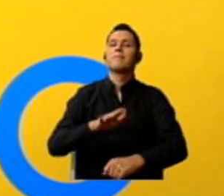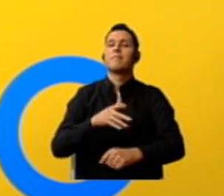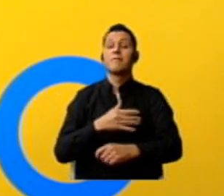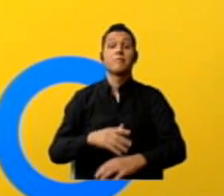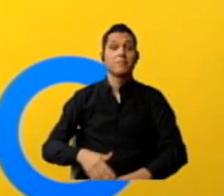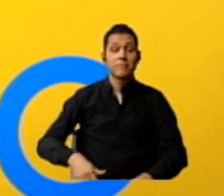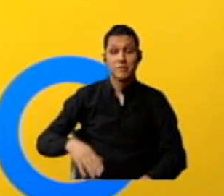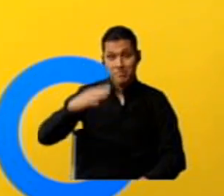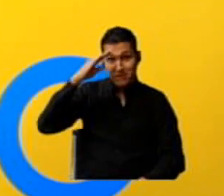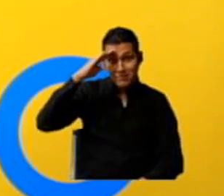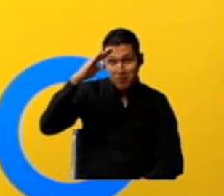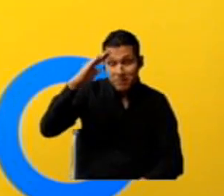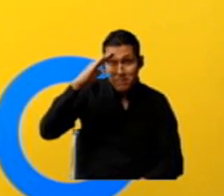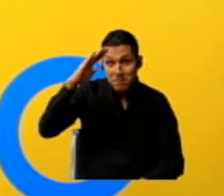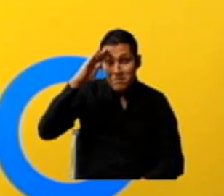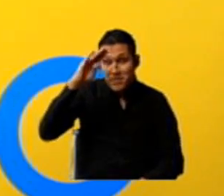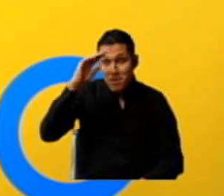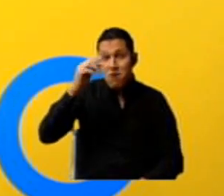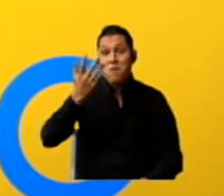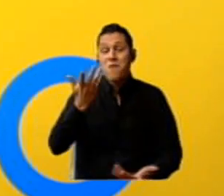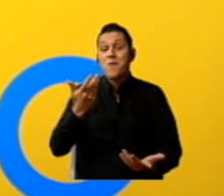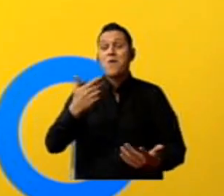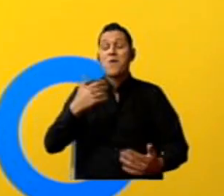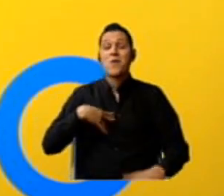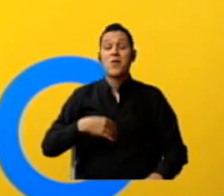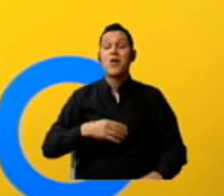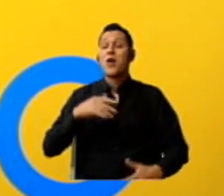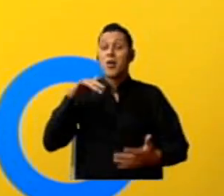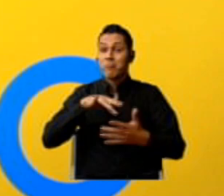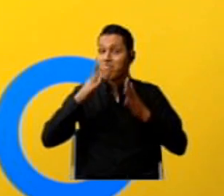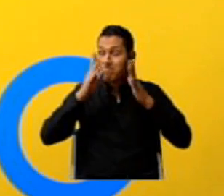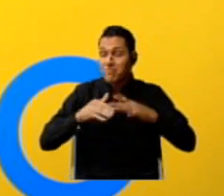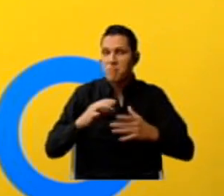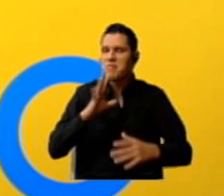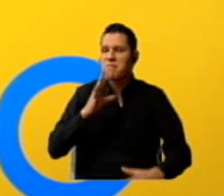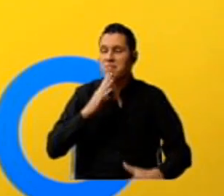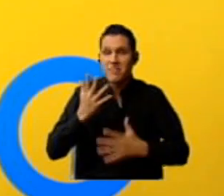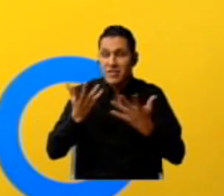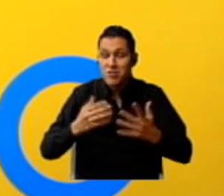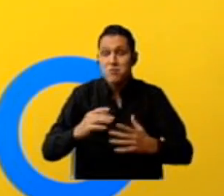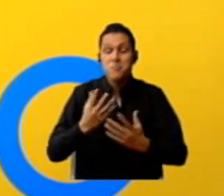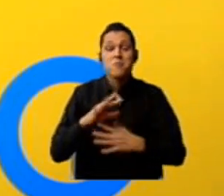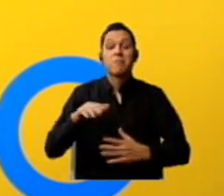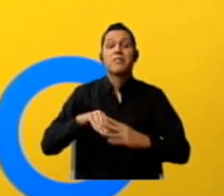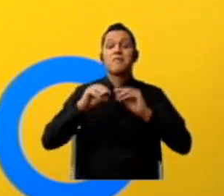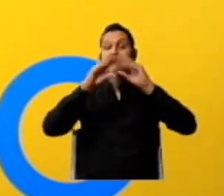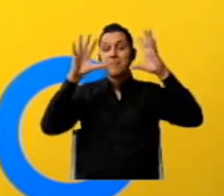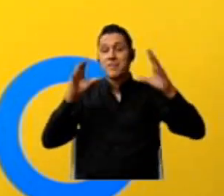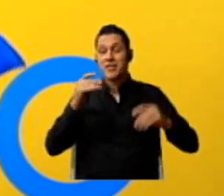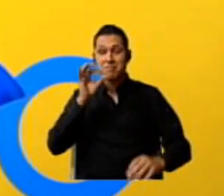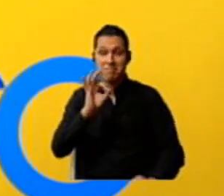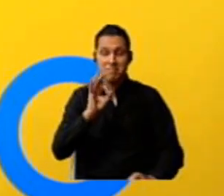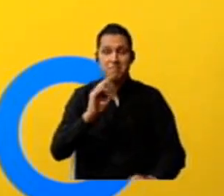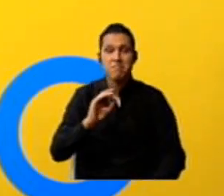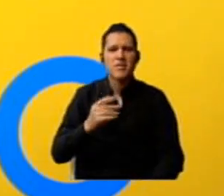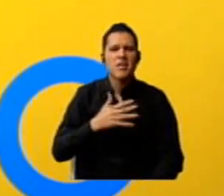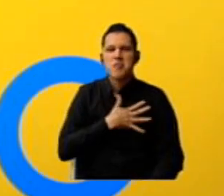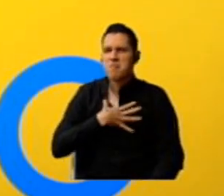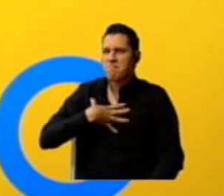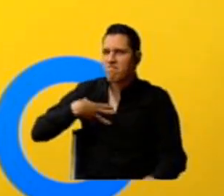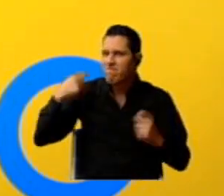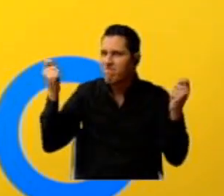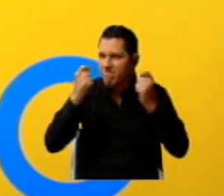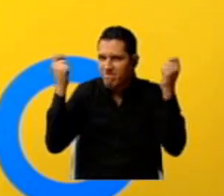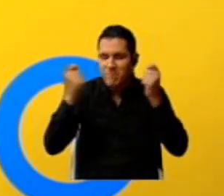Well, hi there, sixth grade students. I was about to blow this horn, sorry, because I like to